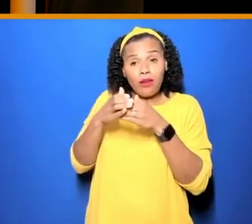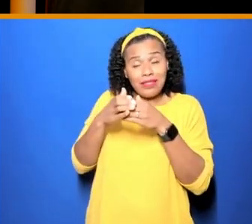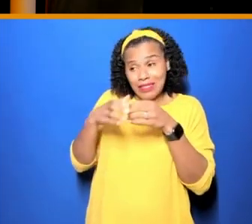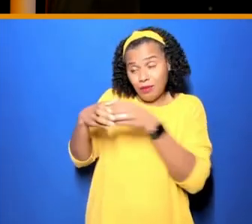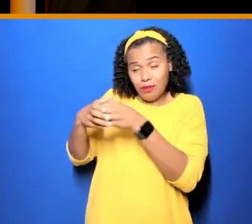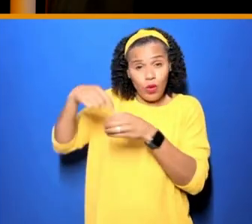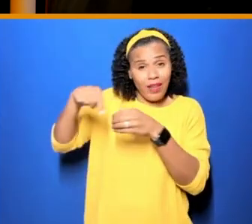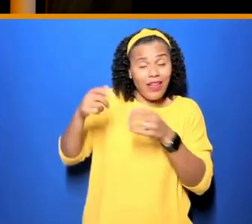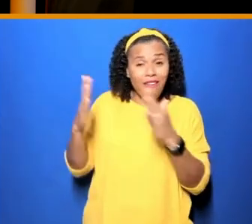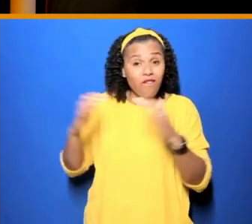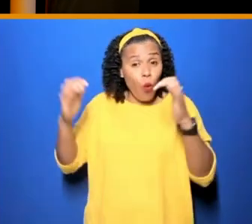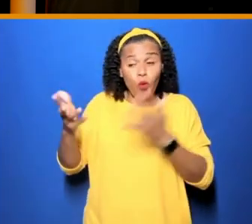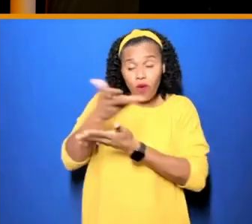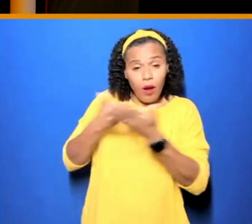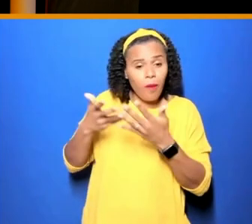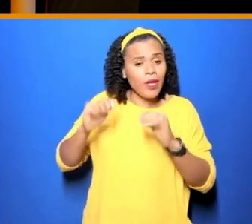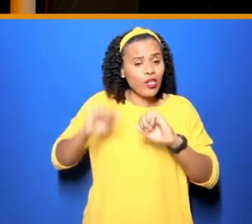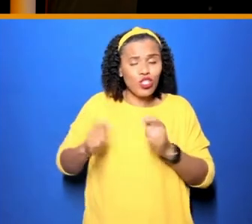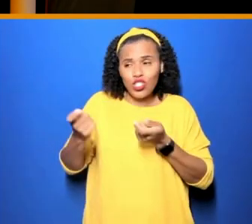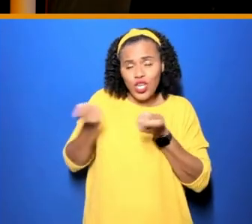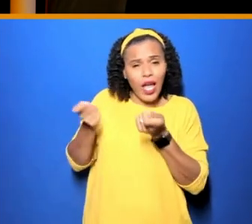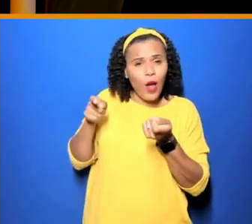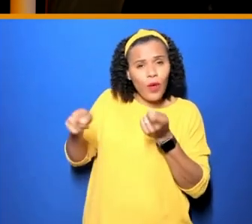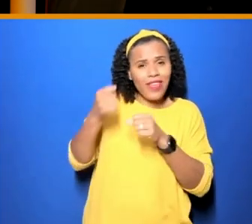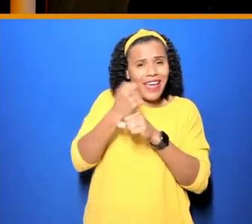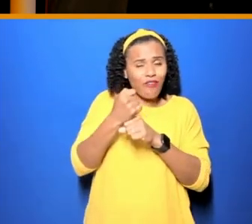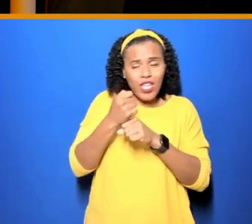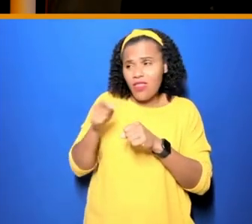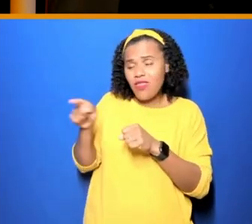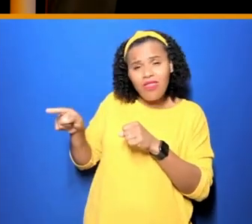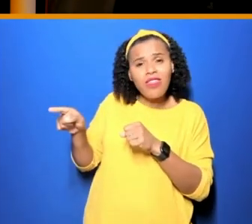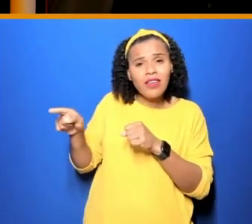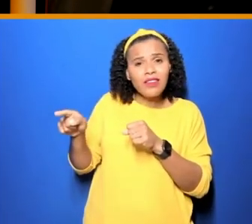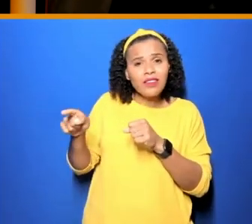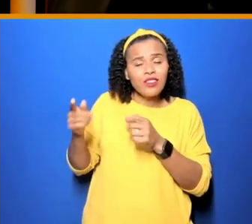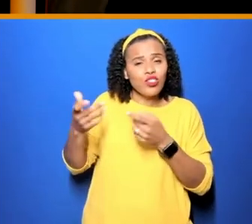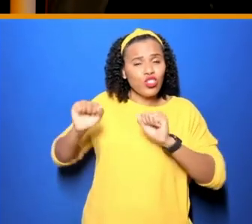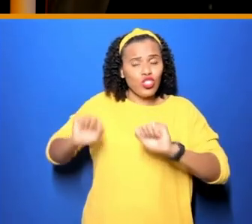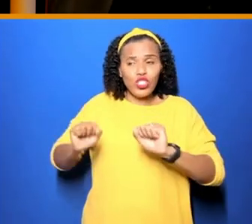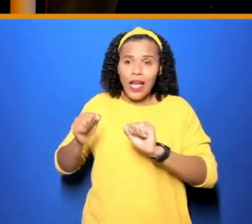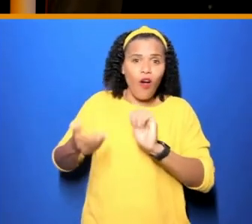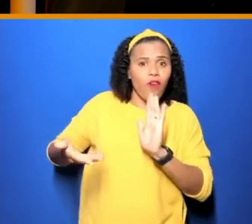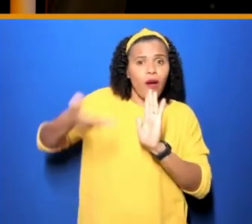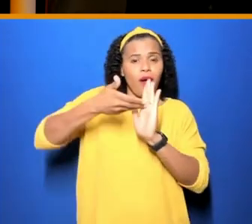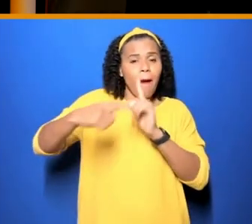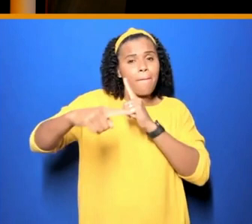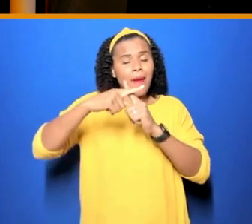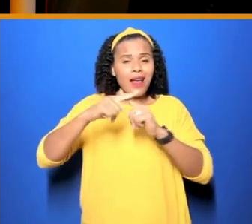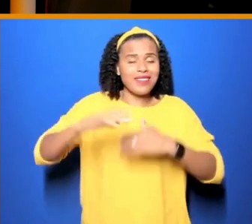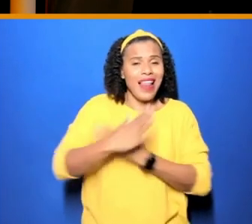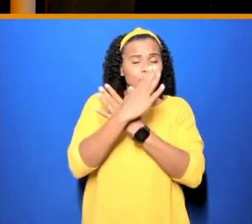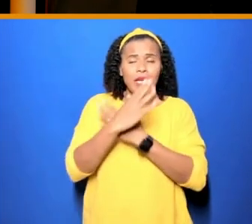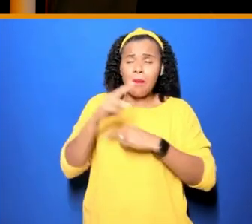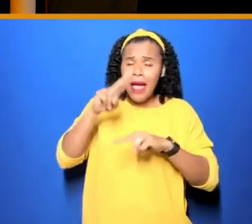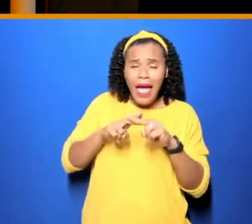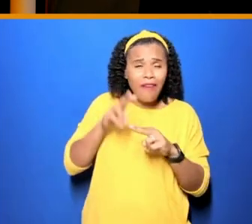the chair of Plus Lib Dems, we've had a really successful time, and FPC have been fantastic.